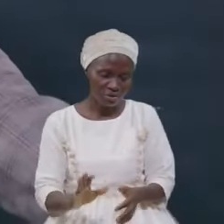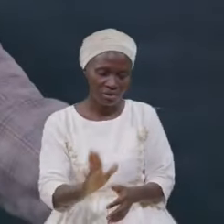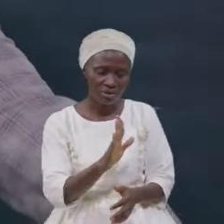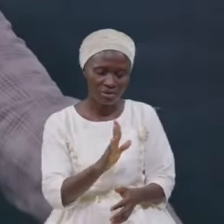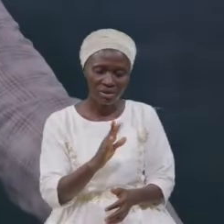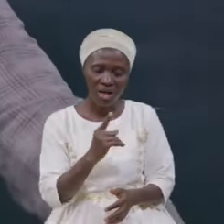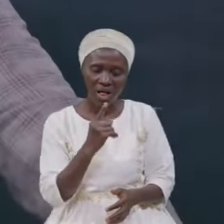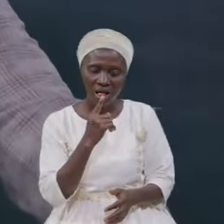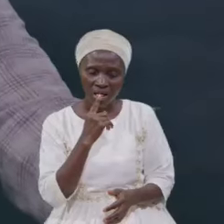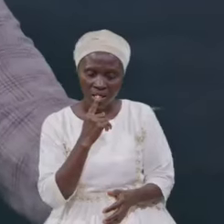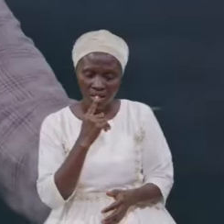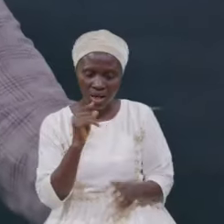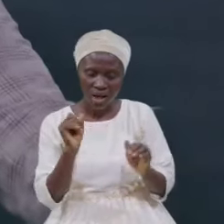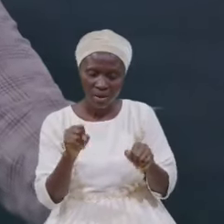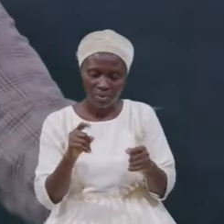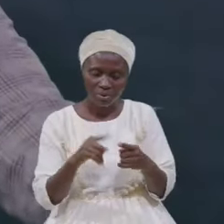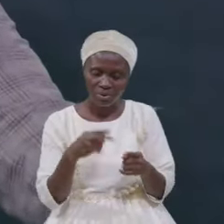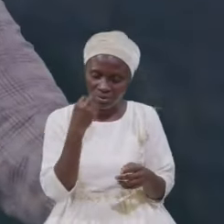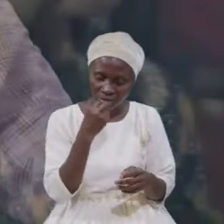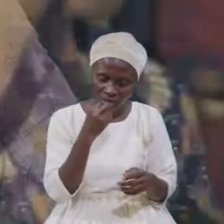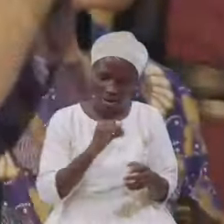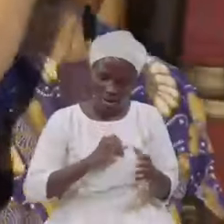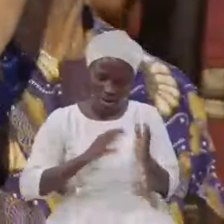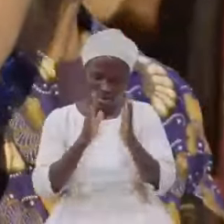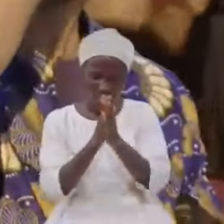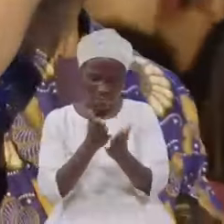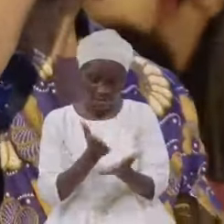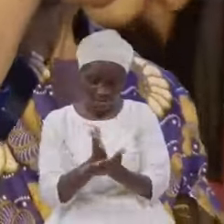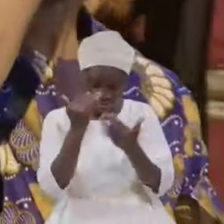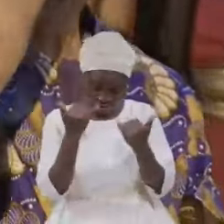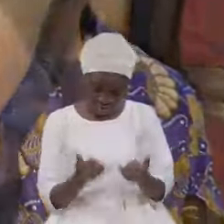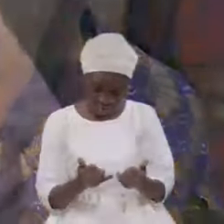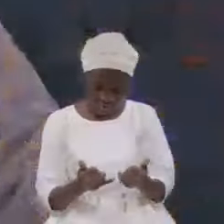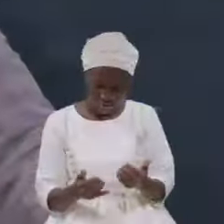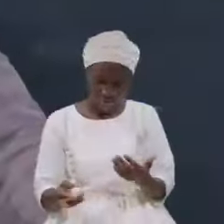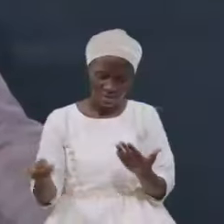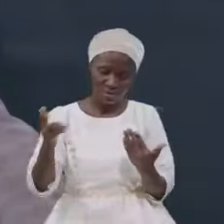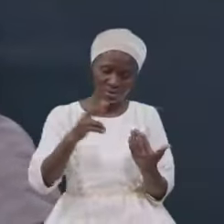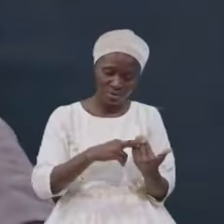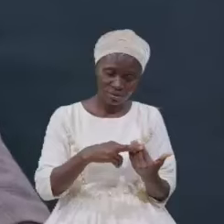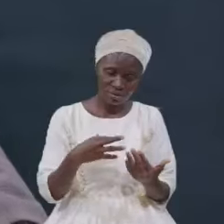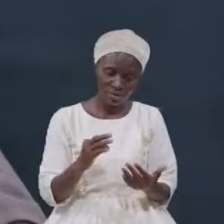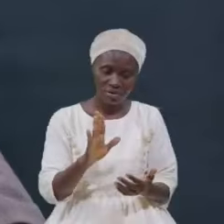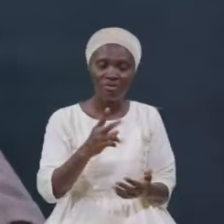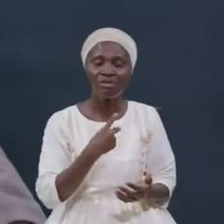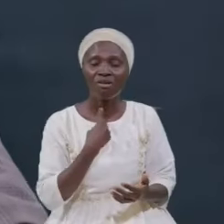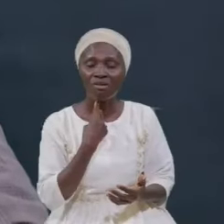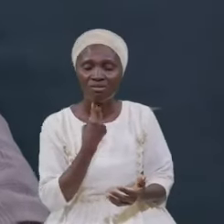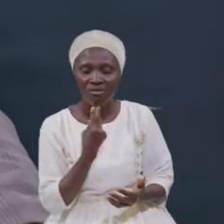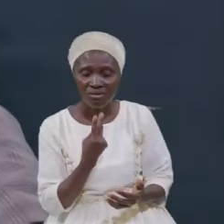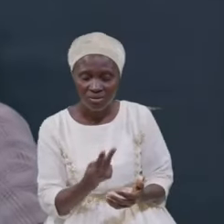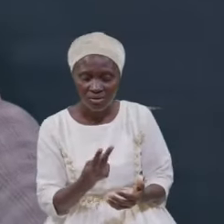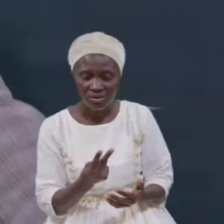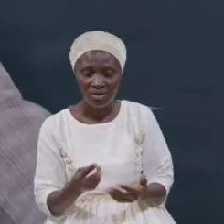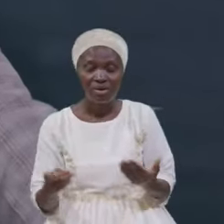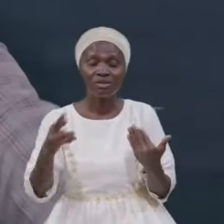now, restoration of your voice. Yeah. Restoration of your hearing. Yeah. You